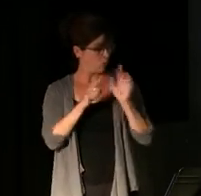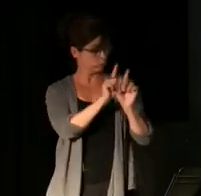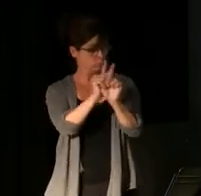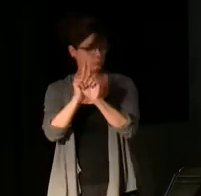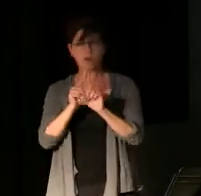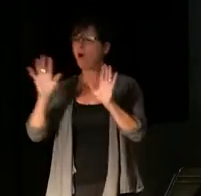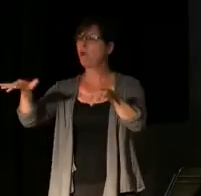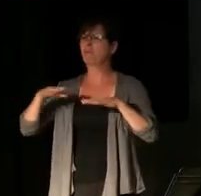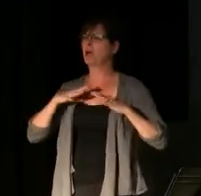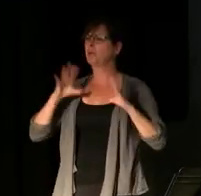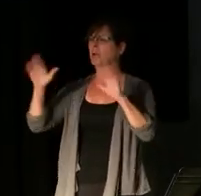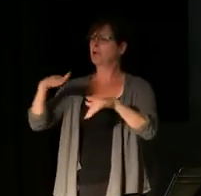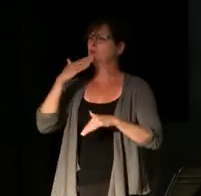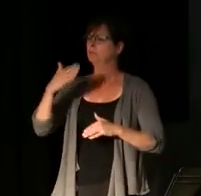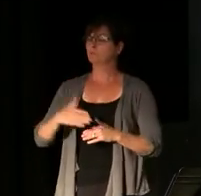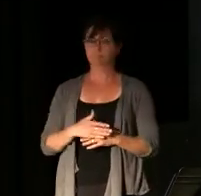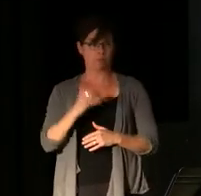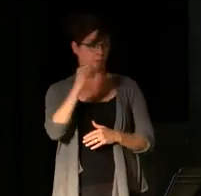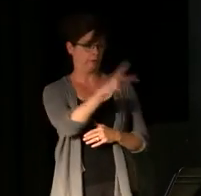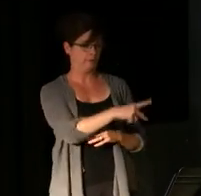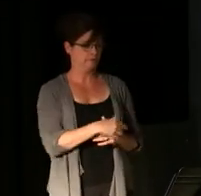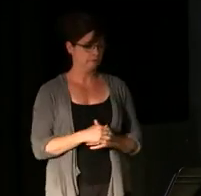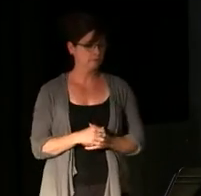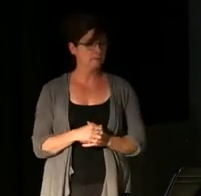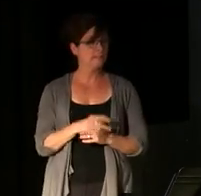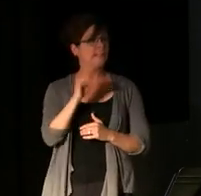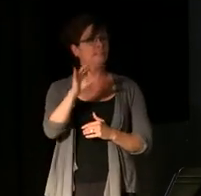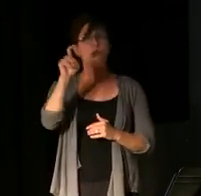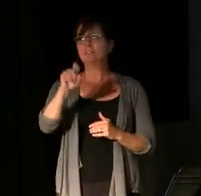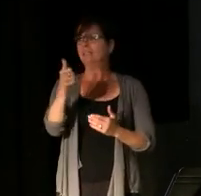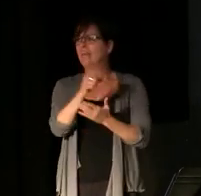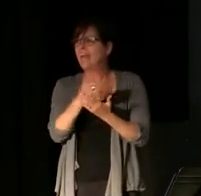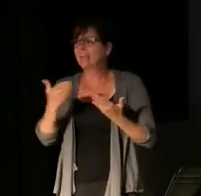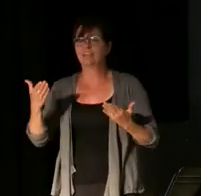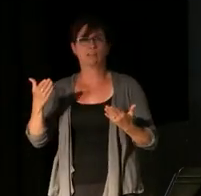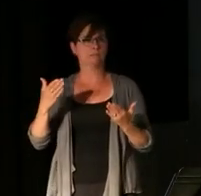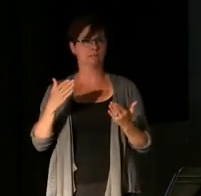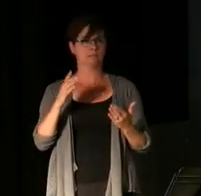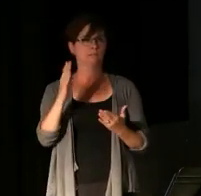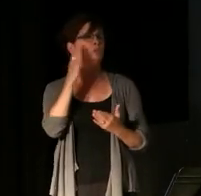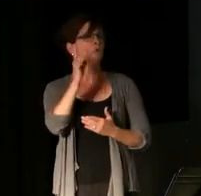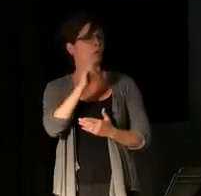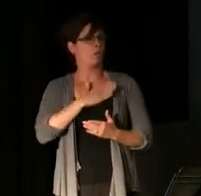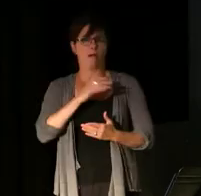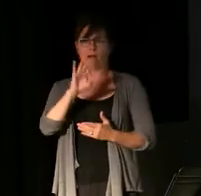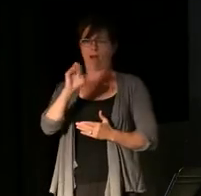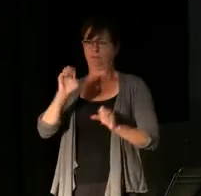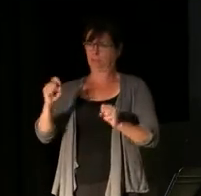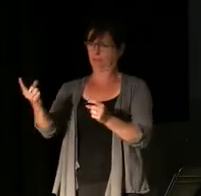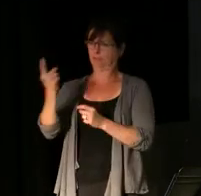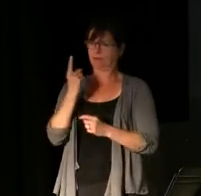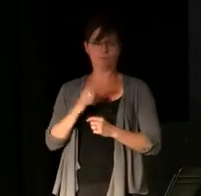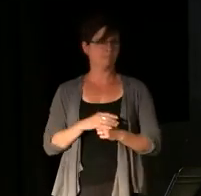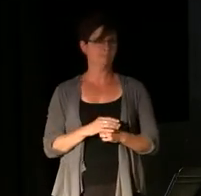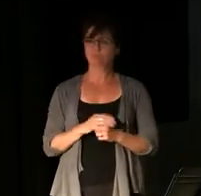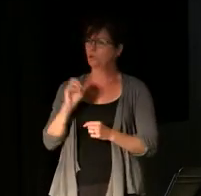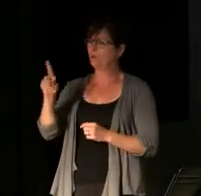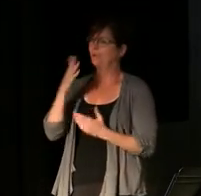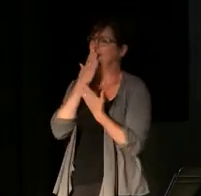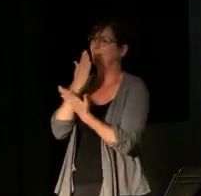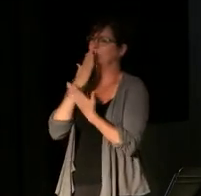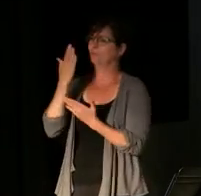I'm good. Okay. Well, if you need anything else, you know where my office is. Okay. Thanks for the